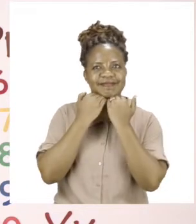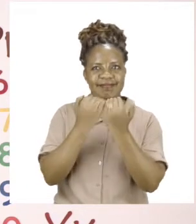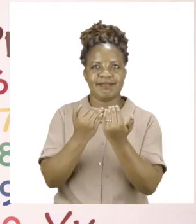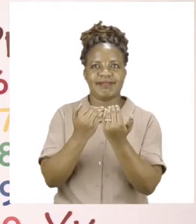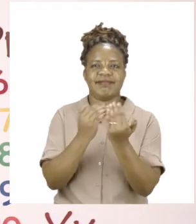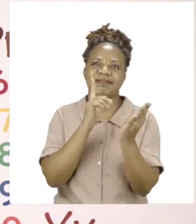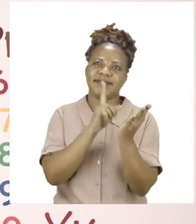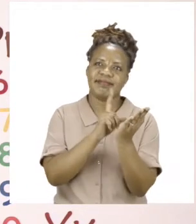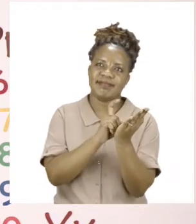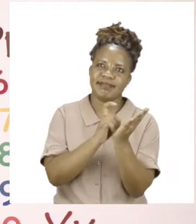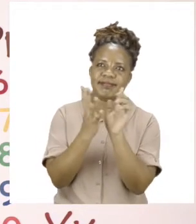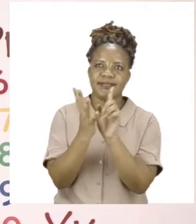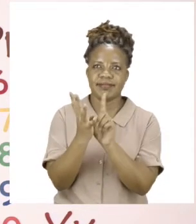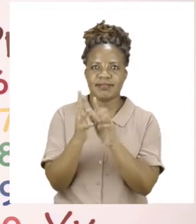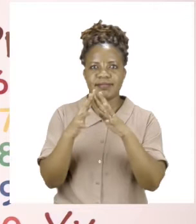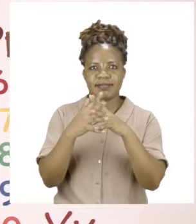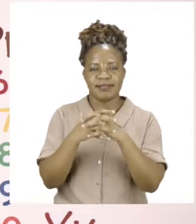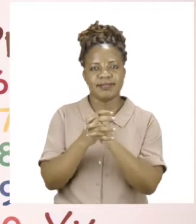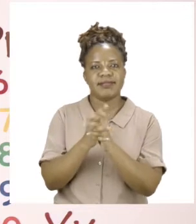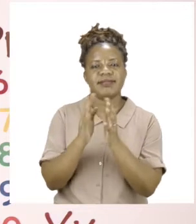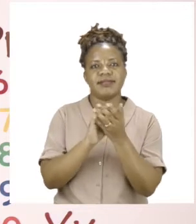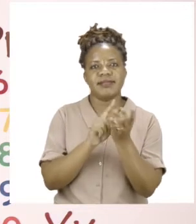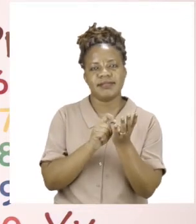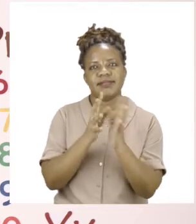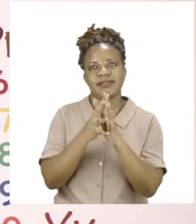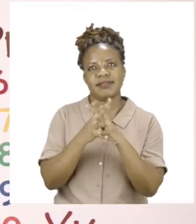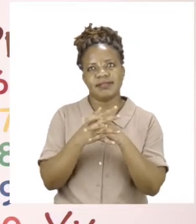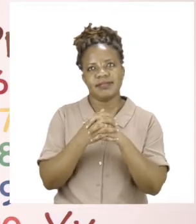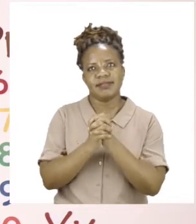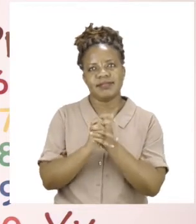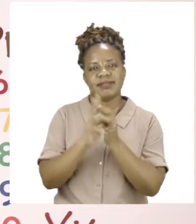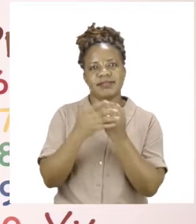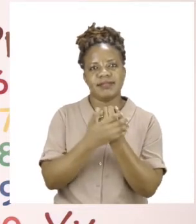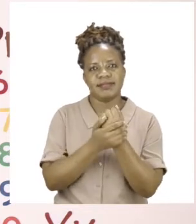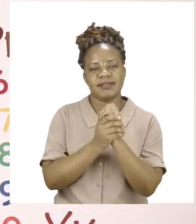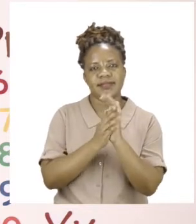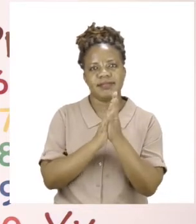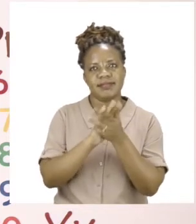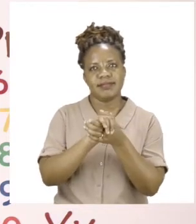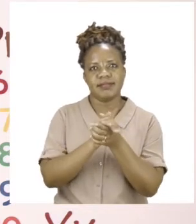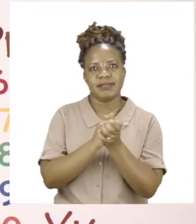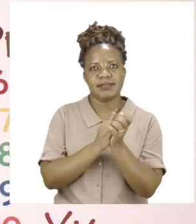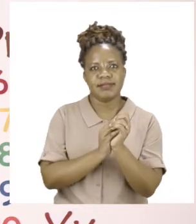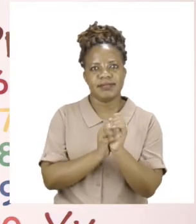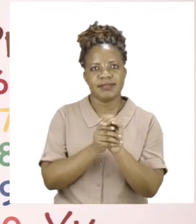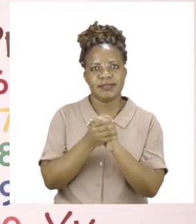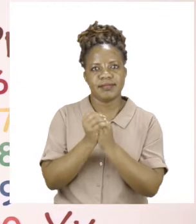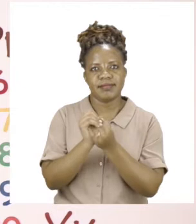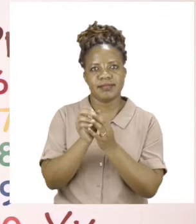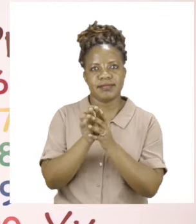sanitize. So let's take our sanitizer and we rub inside our hands,